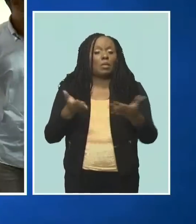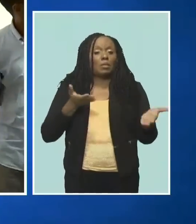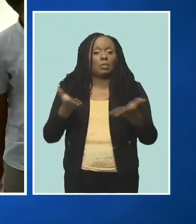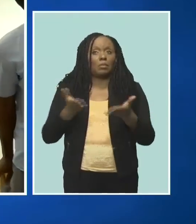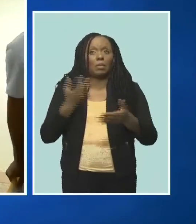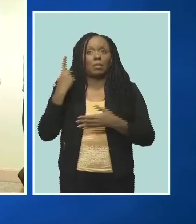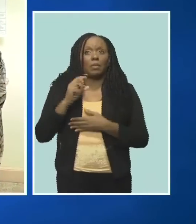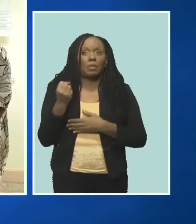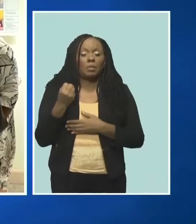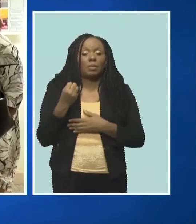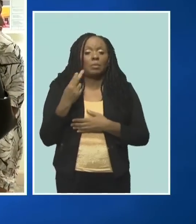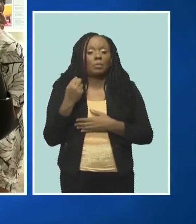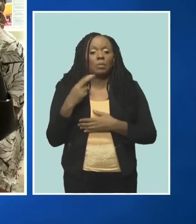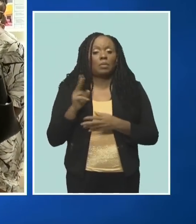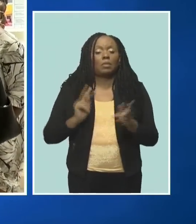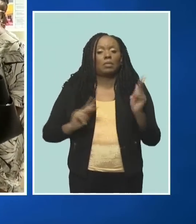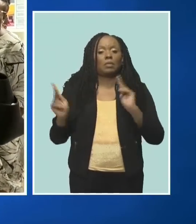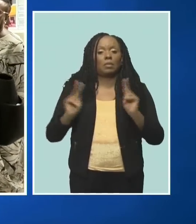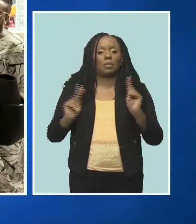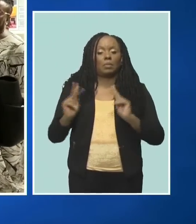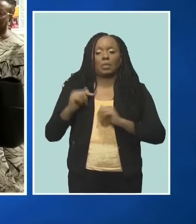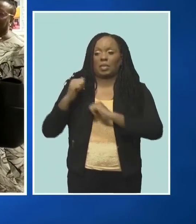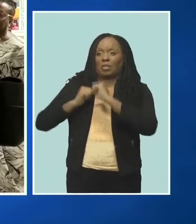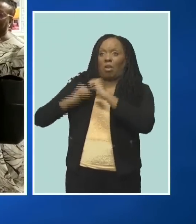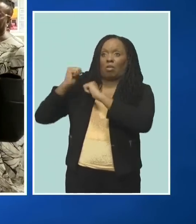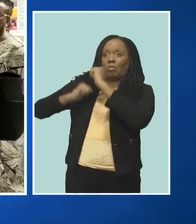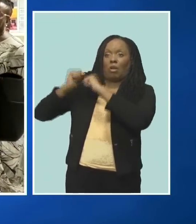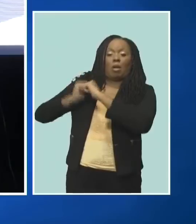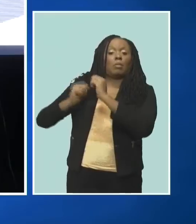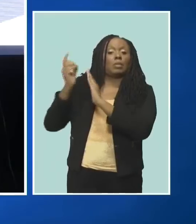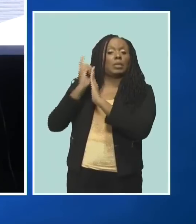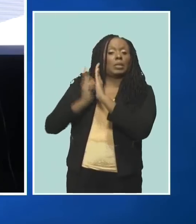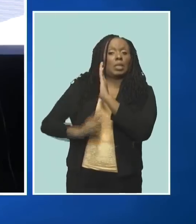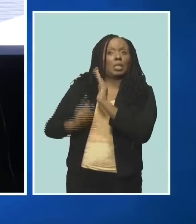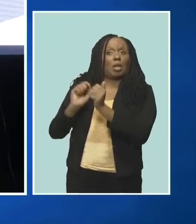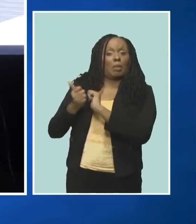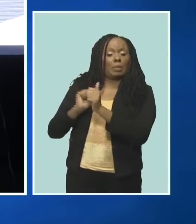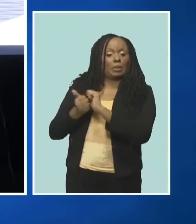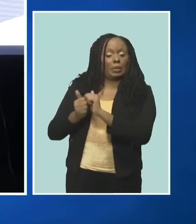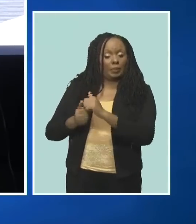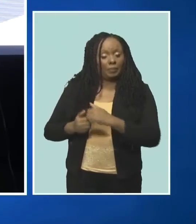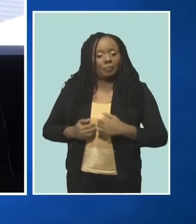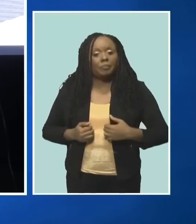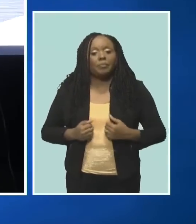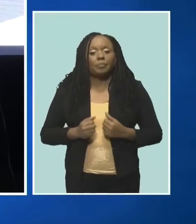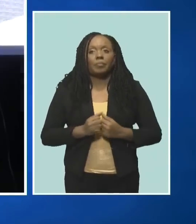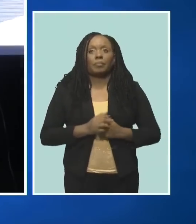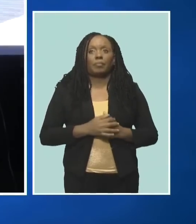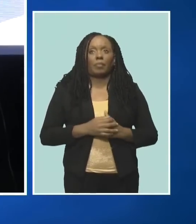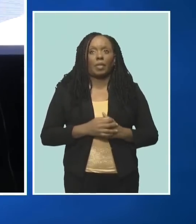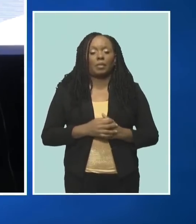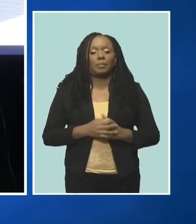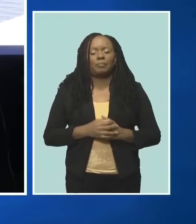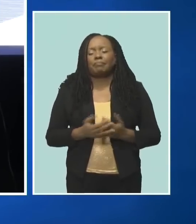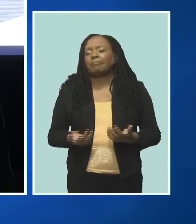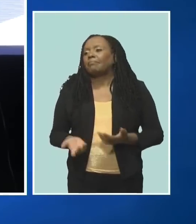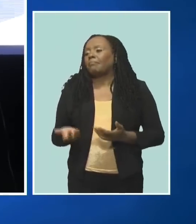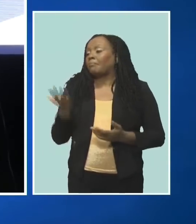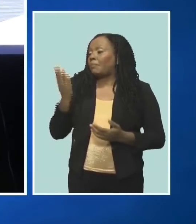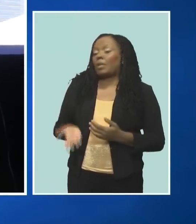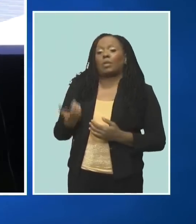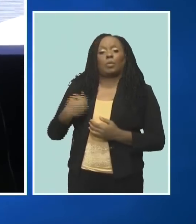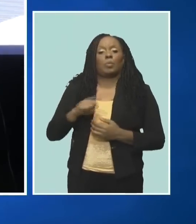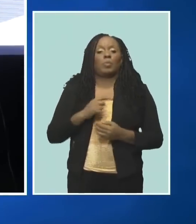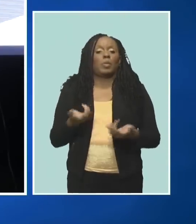12 finalists in the Modern School Infrastructure Design Competition. We are not about a concrete jungle. This